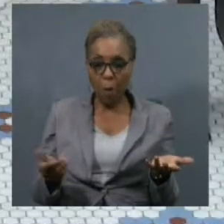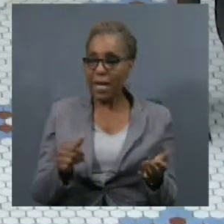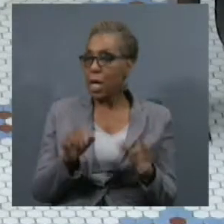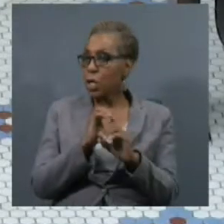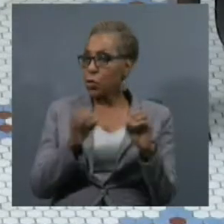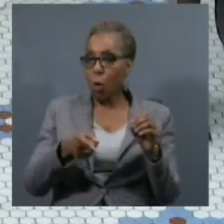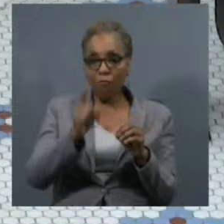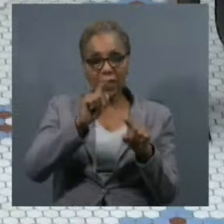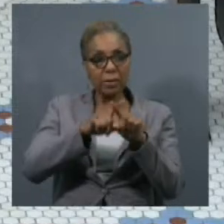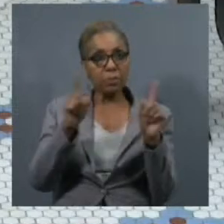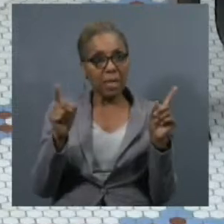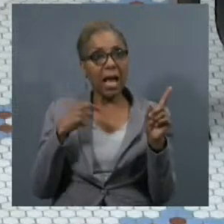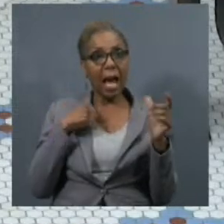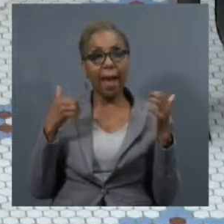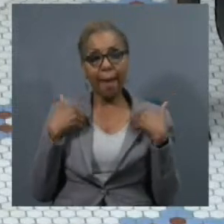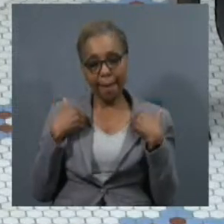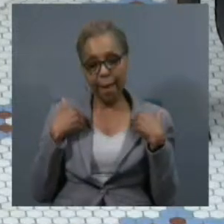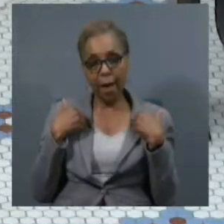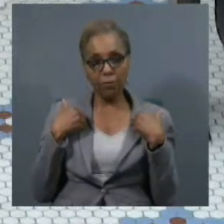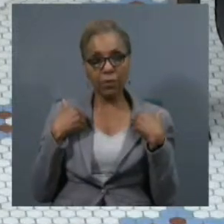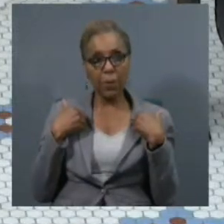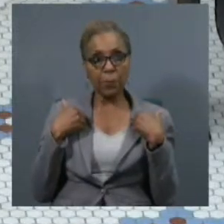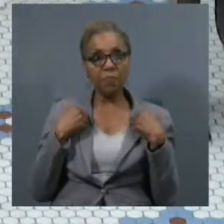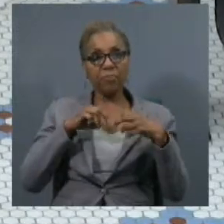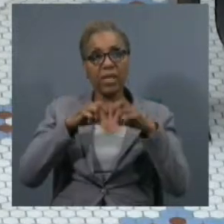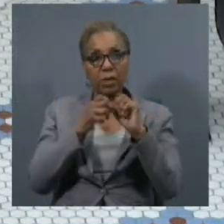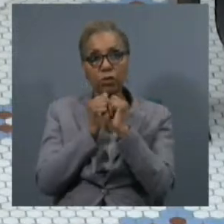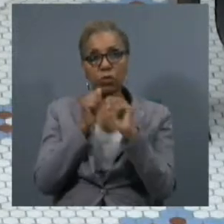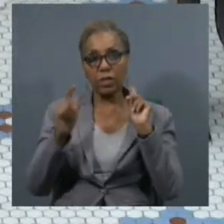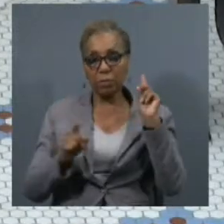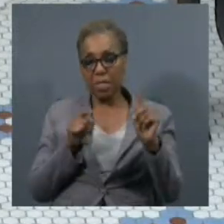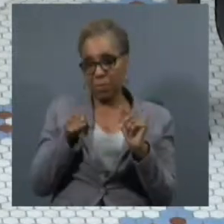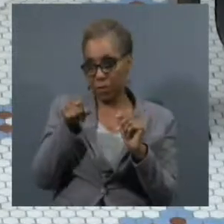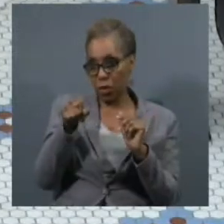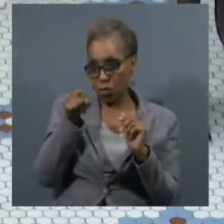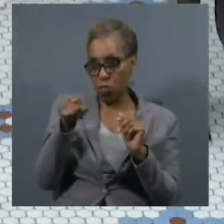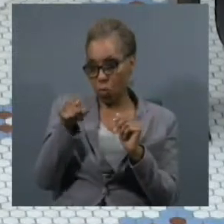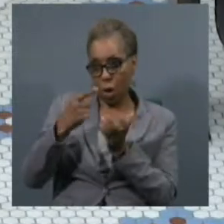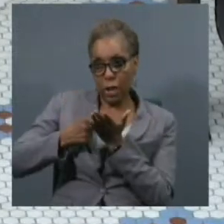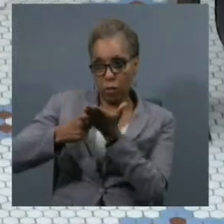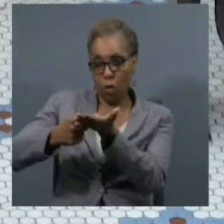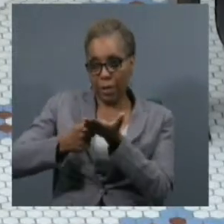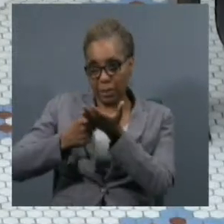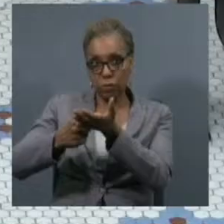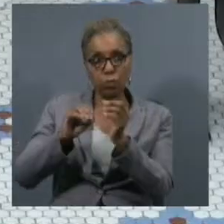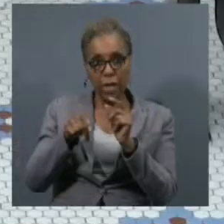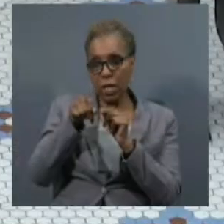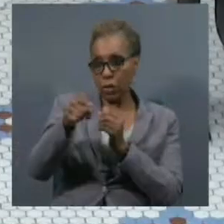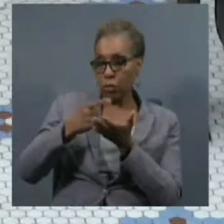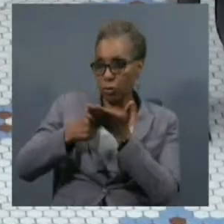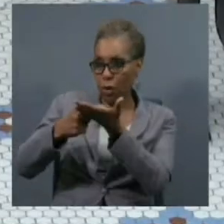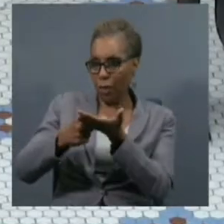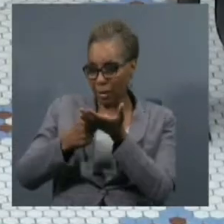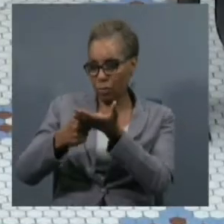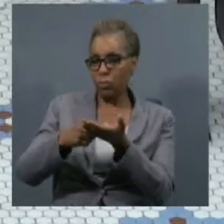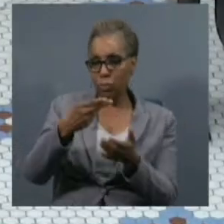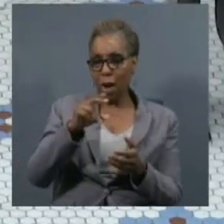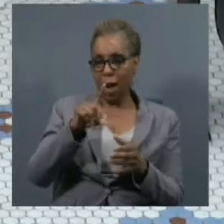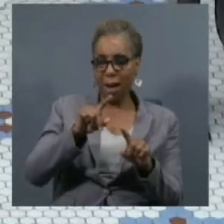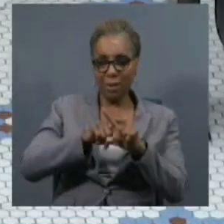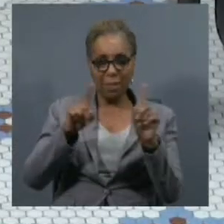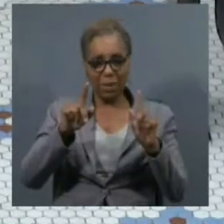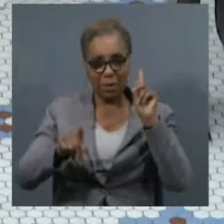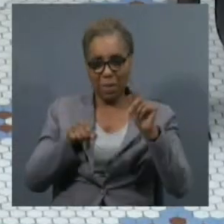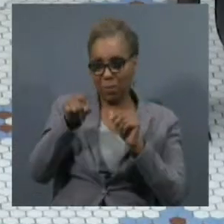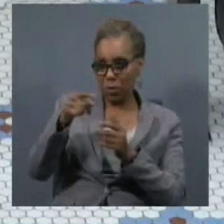but I actually have an issue with the people that you were talking to. You're talking to HUD, and the people that you